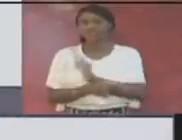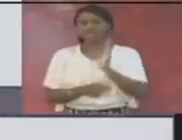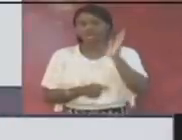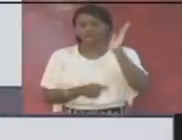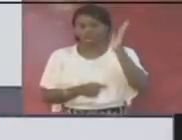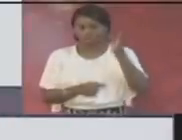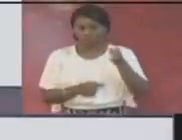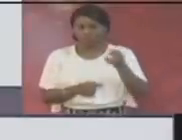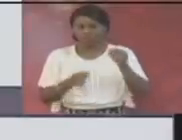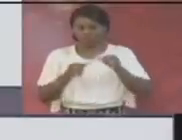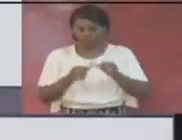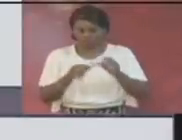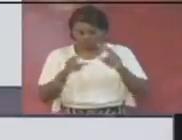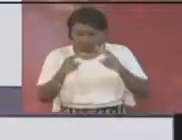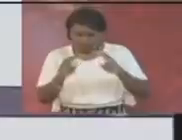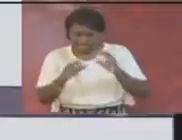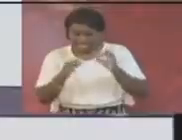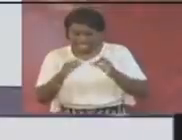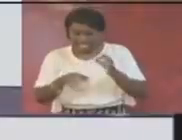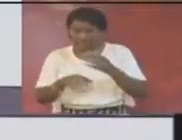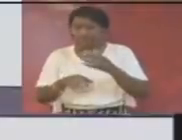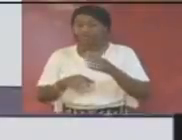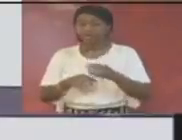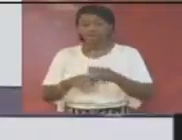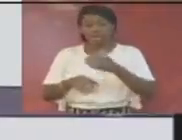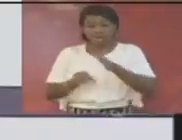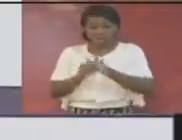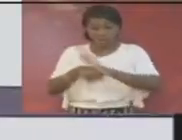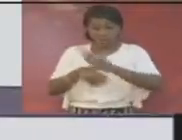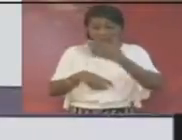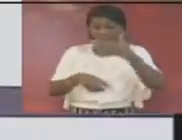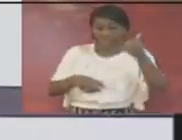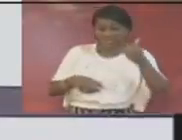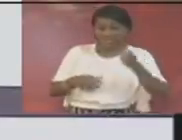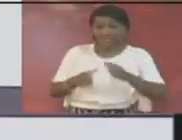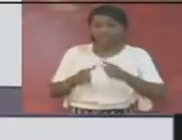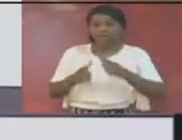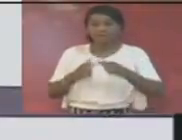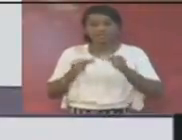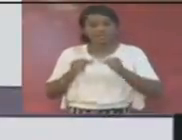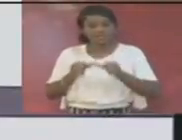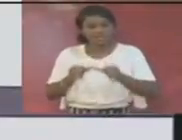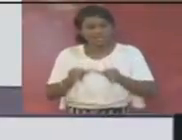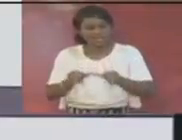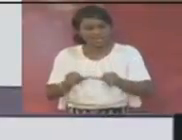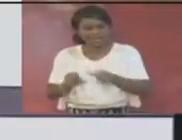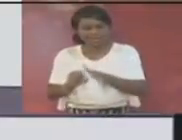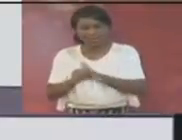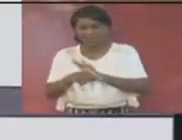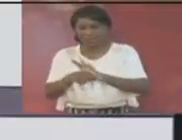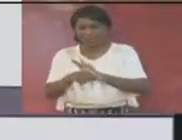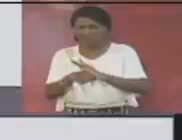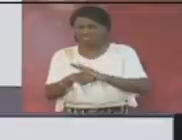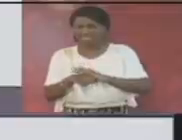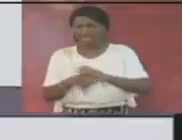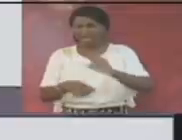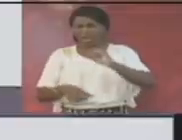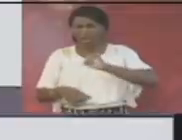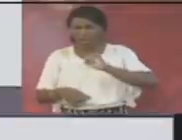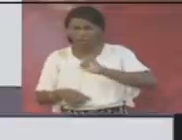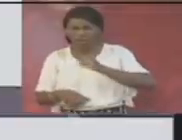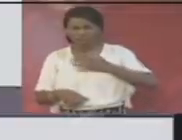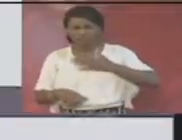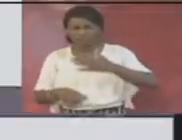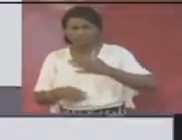after our patients who have recovered from COVID-19, some of whom have long COVID. These both clinics are